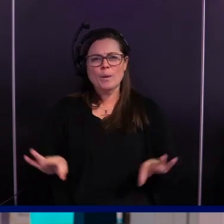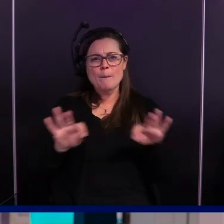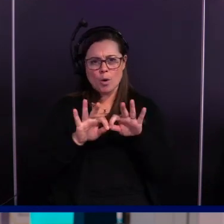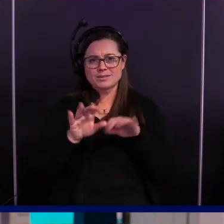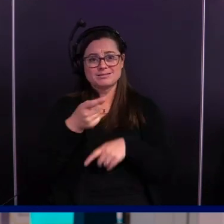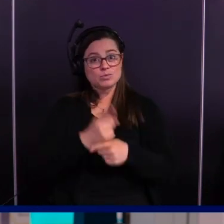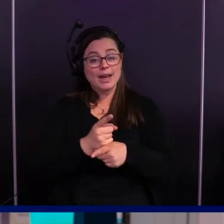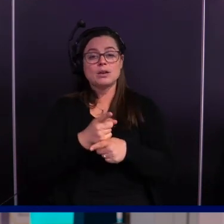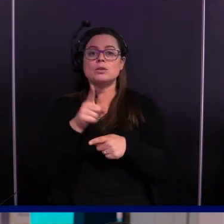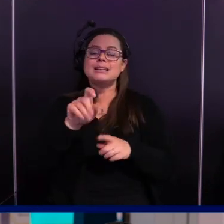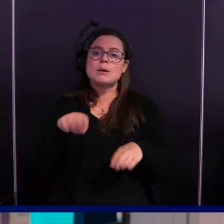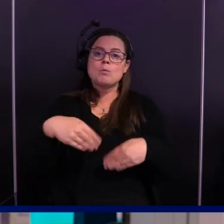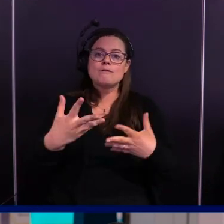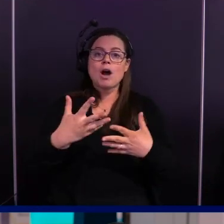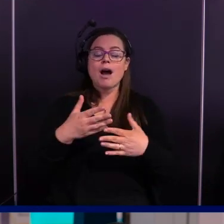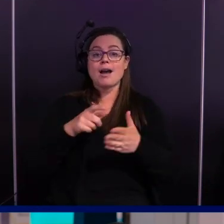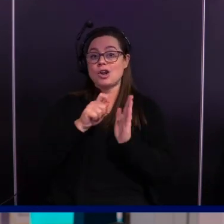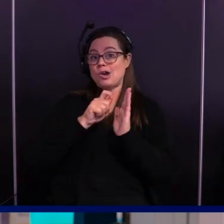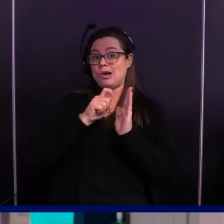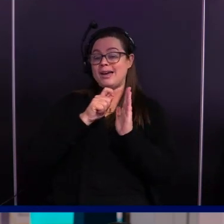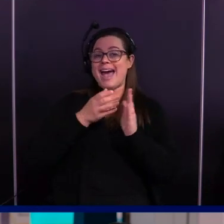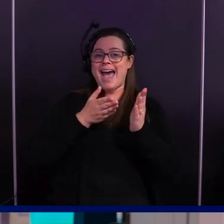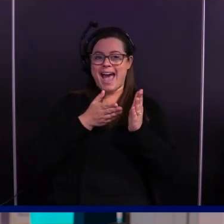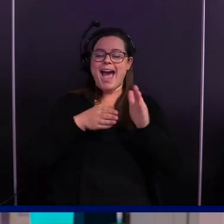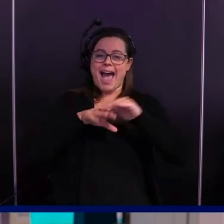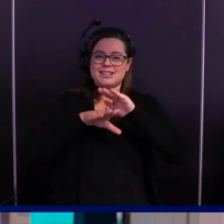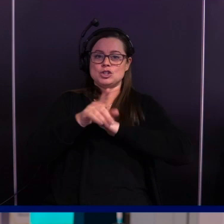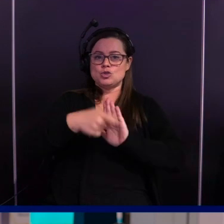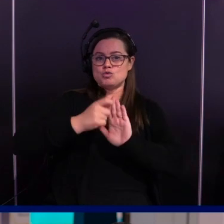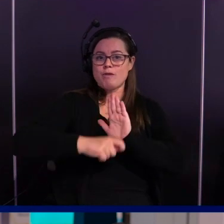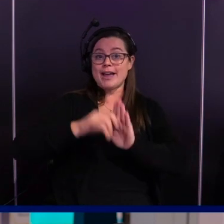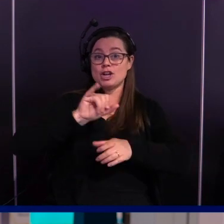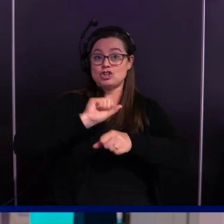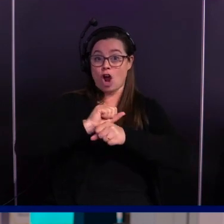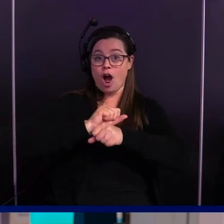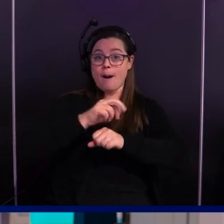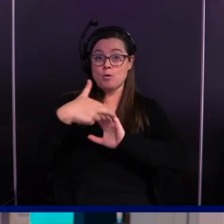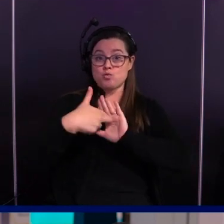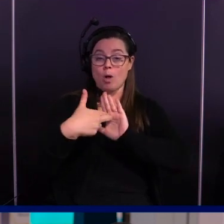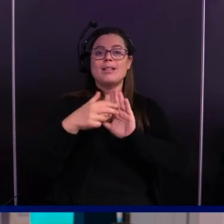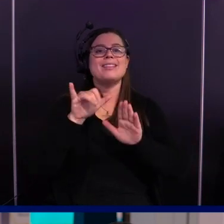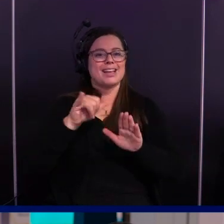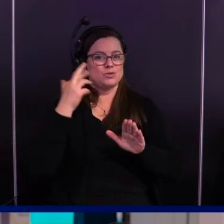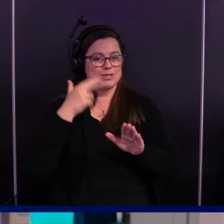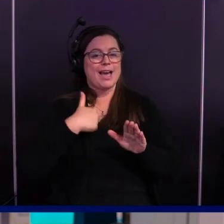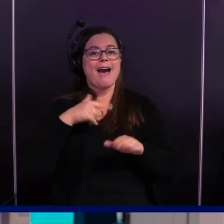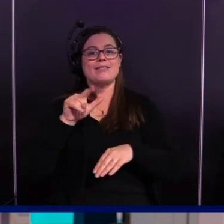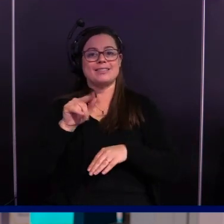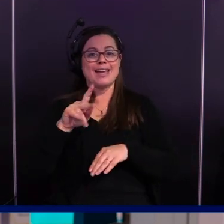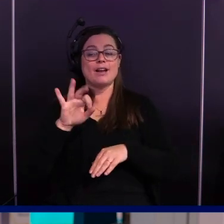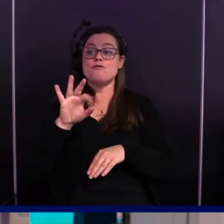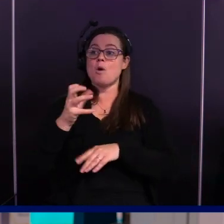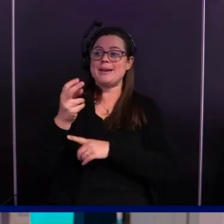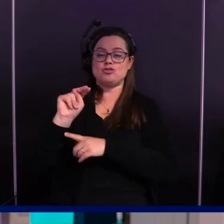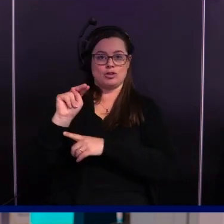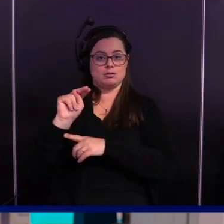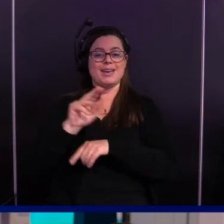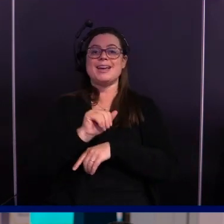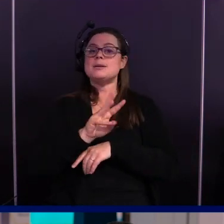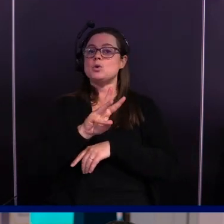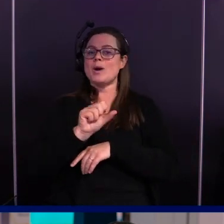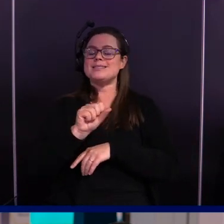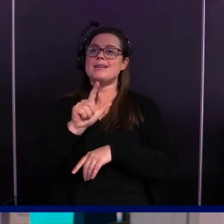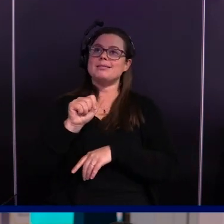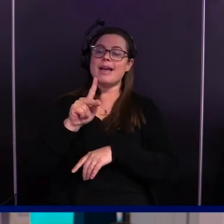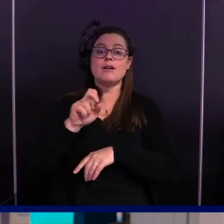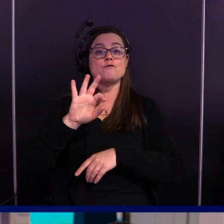provide right access to right job role. That's where we have a AWS Lake formation. Based on the AWS Lake formation, let's say